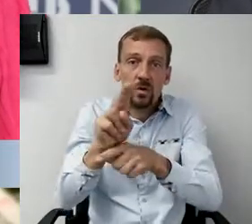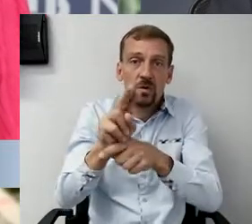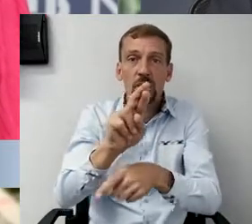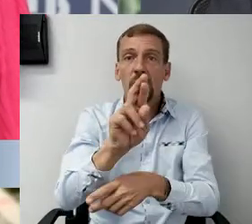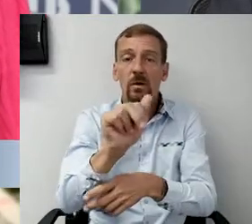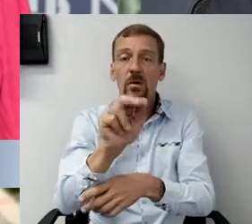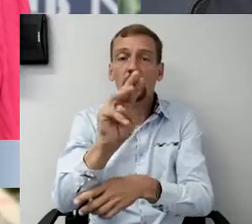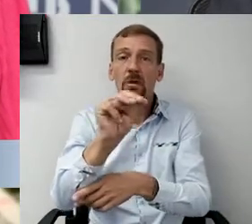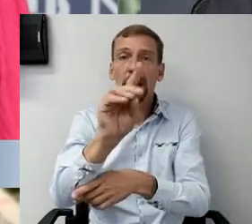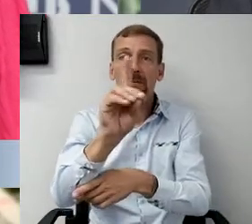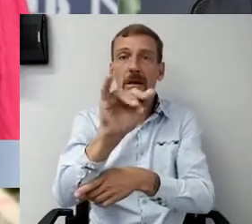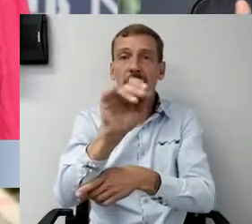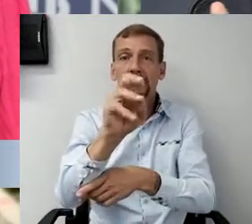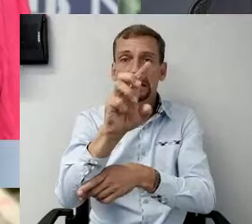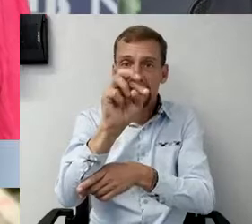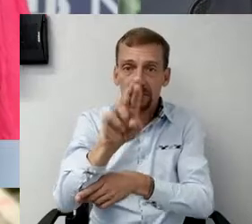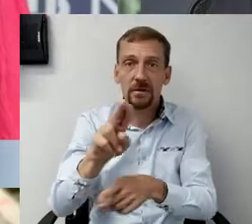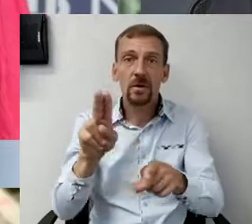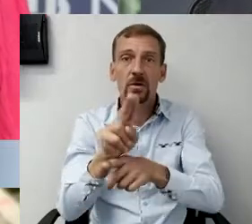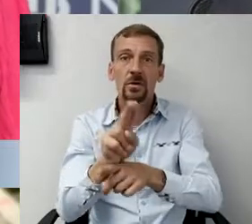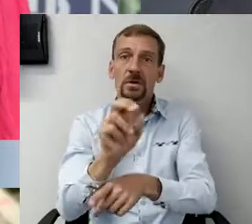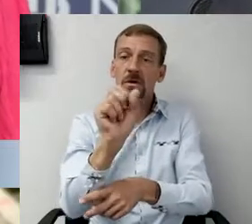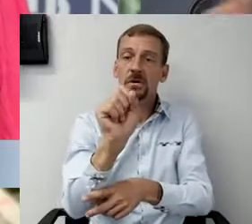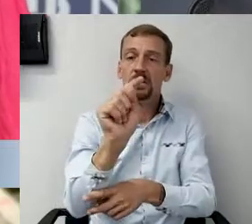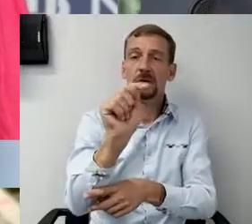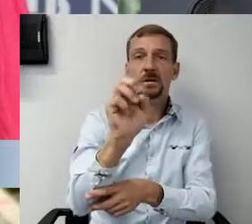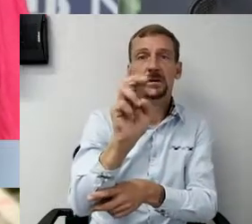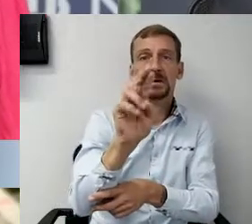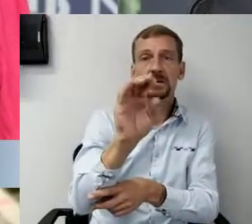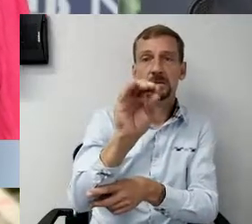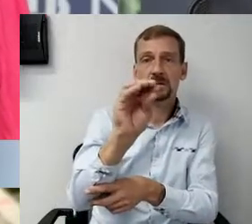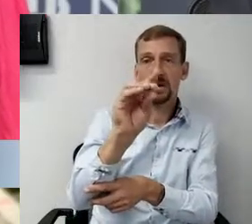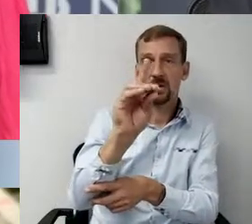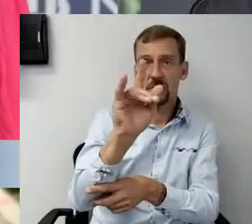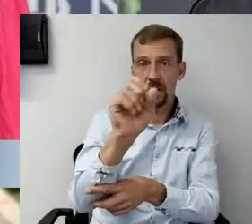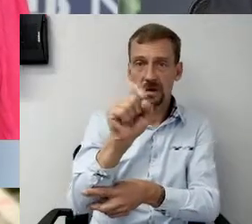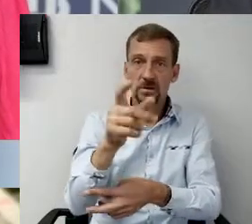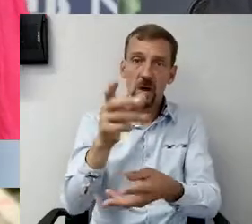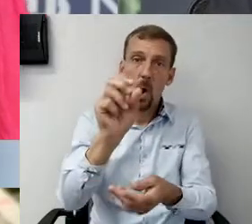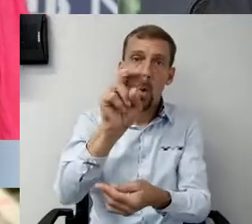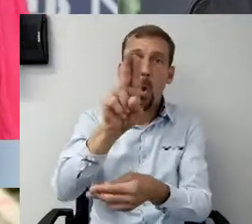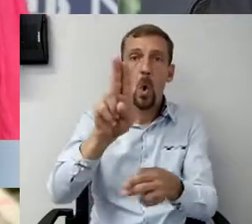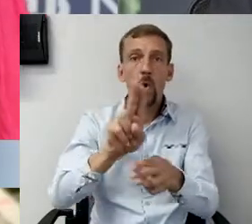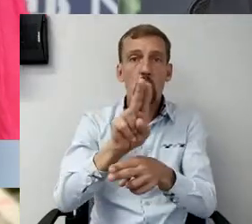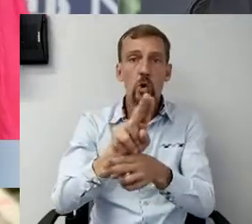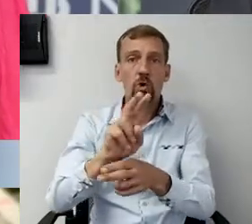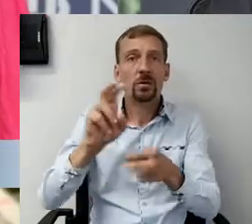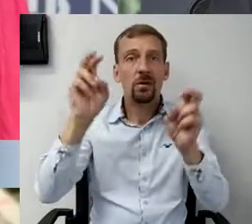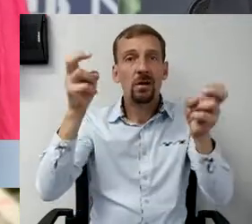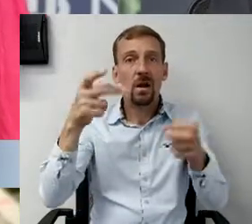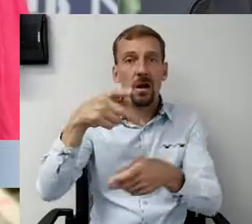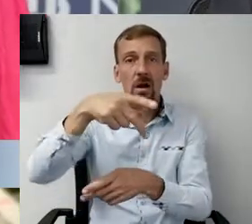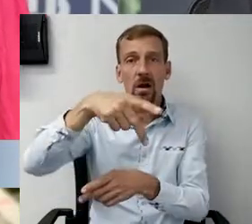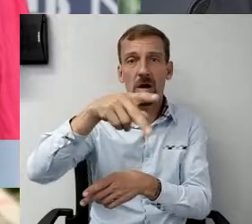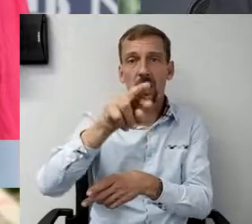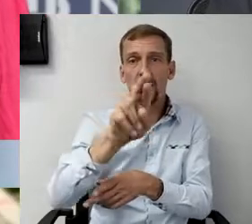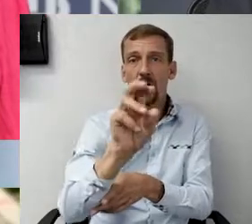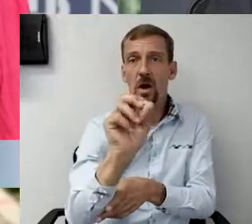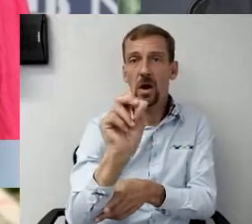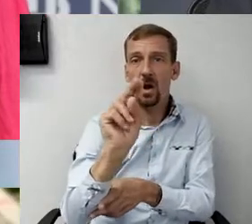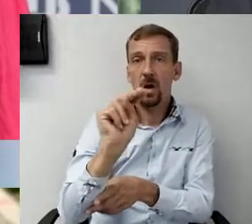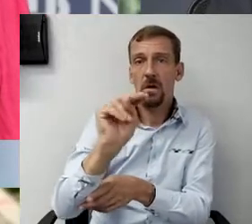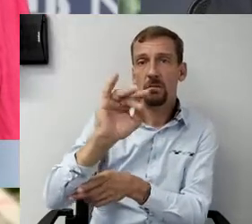steroids, doing what they call proning, which is turning the patient onto their stomach, those that are